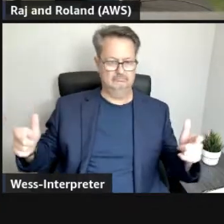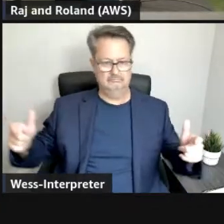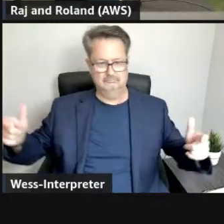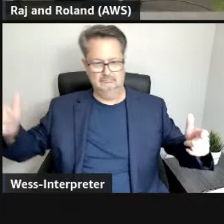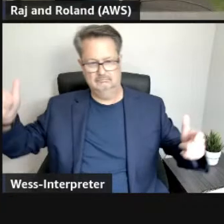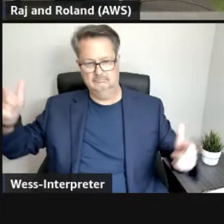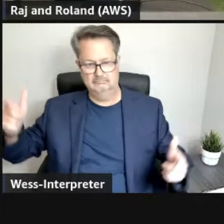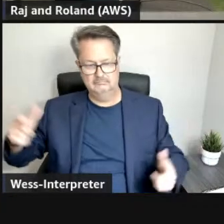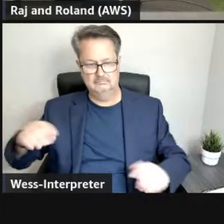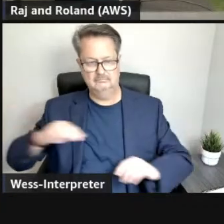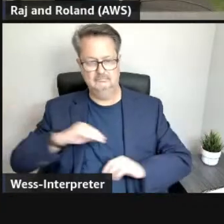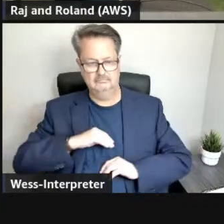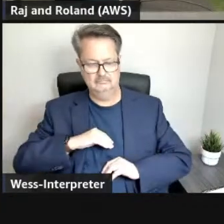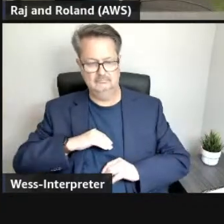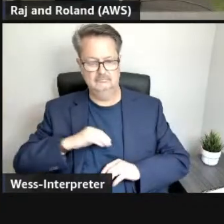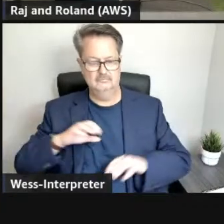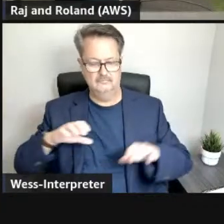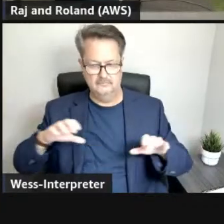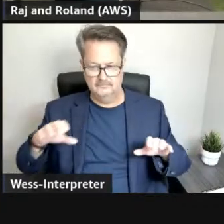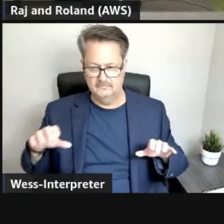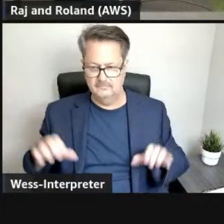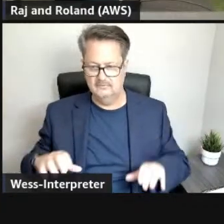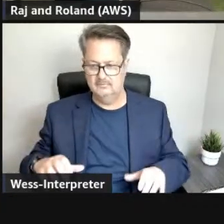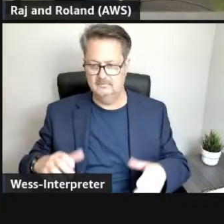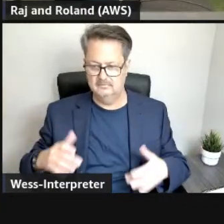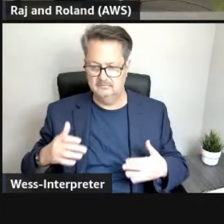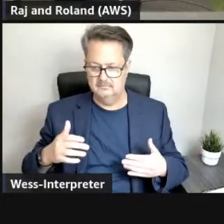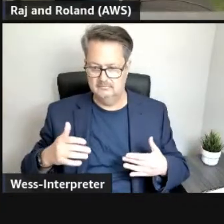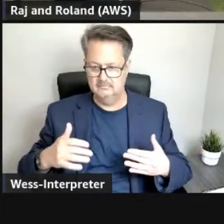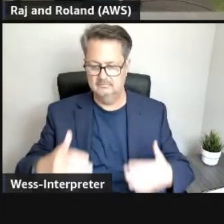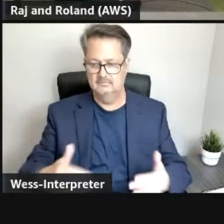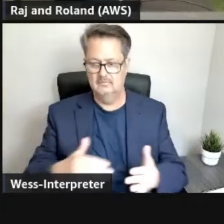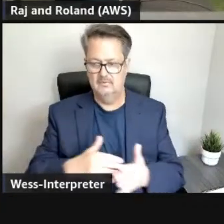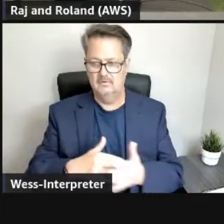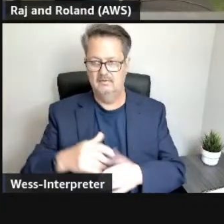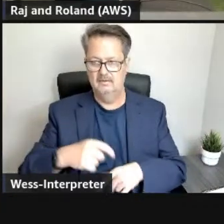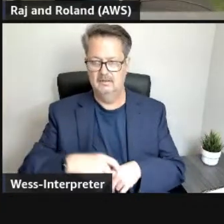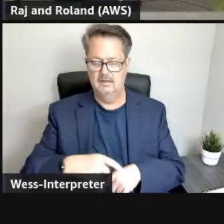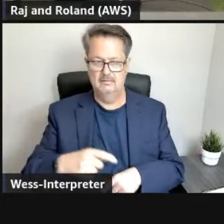that, oftentimes when you receive your bill, you realize,